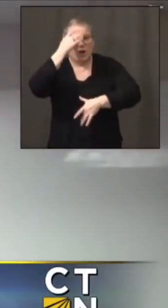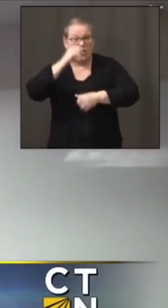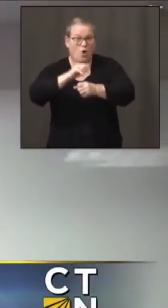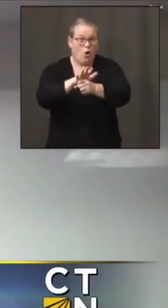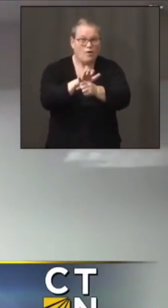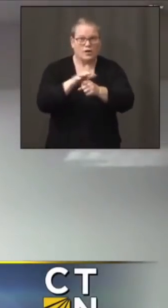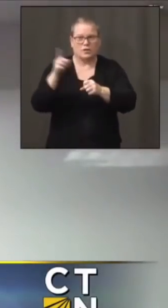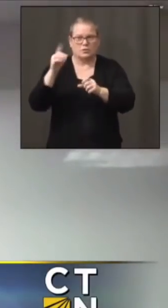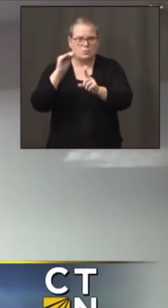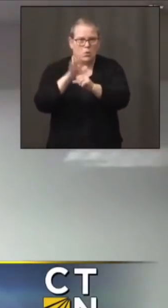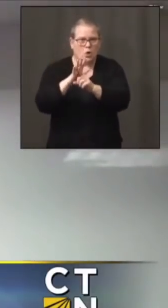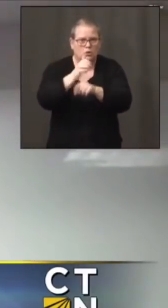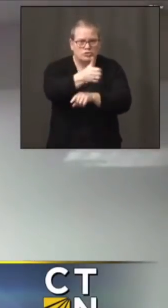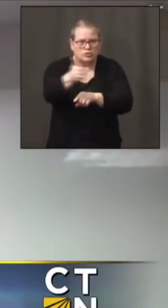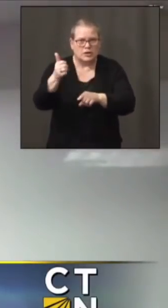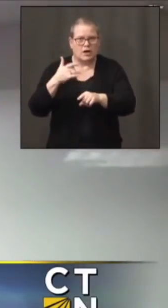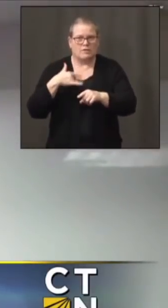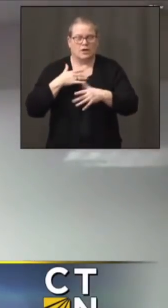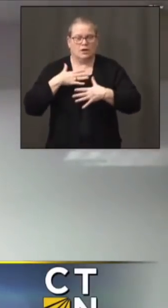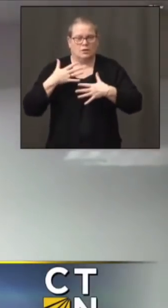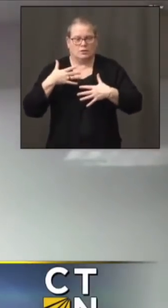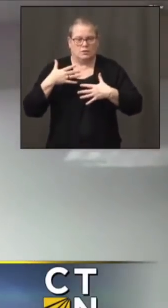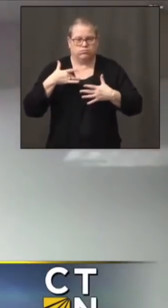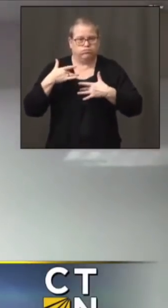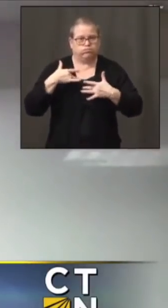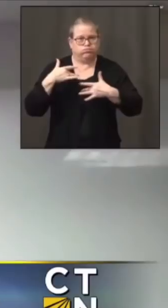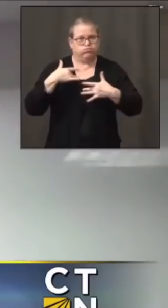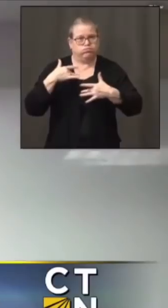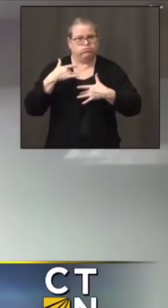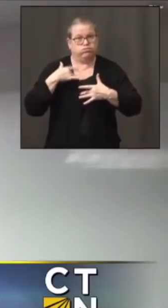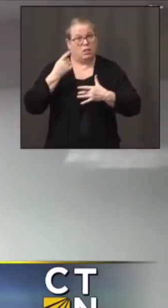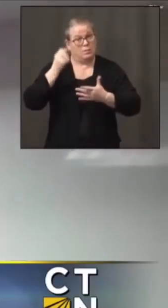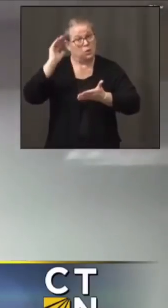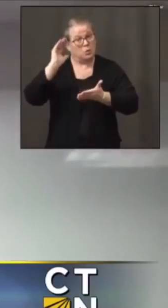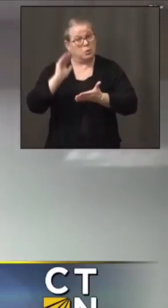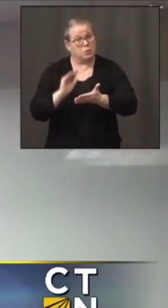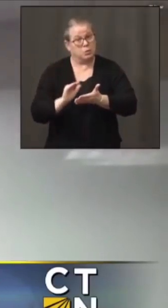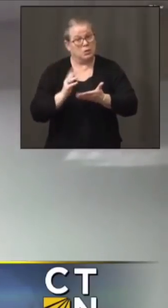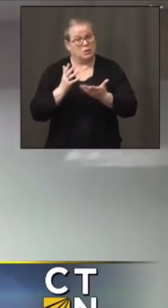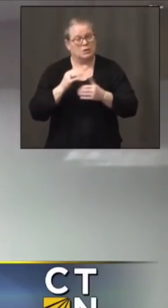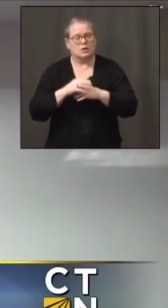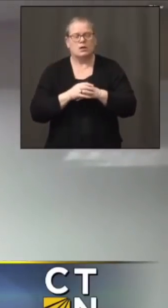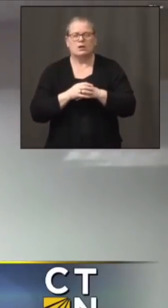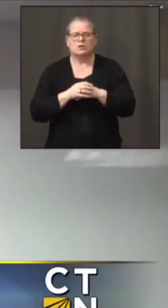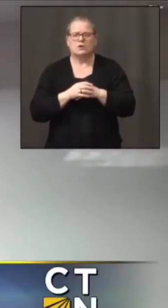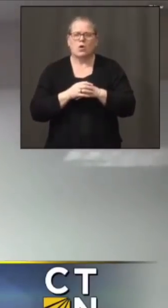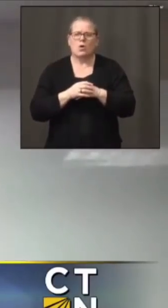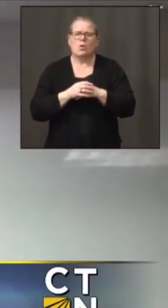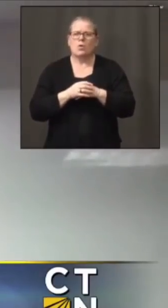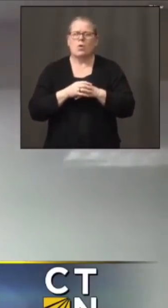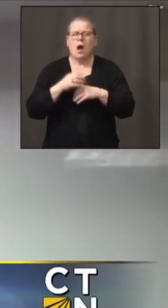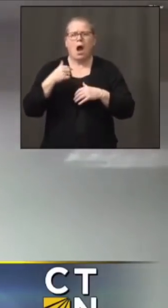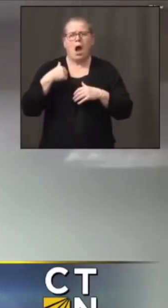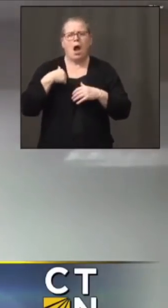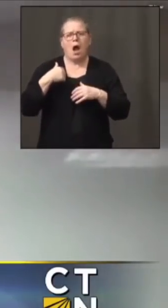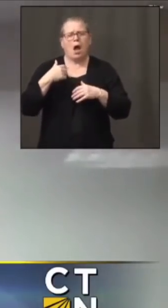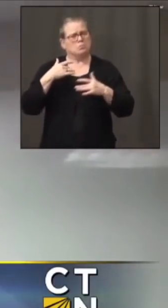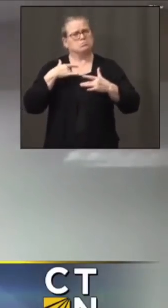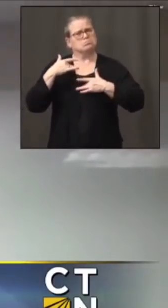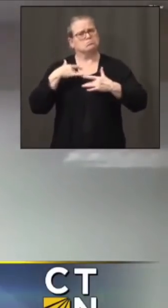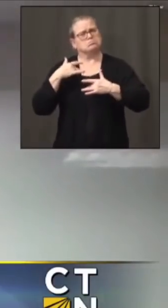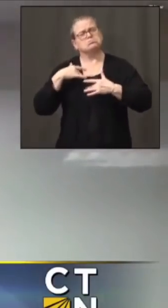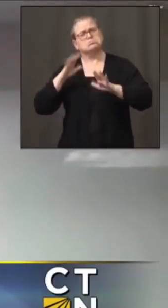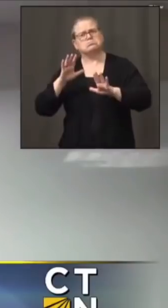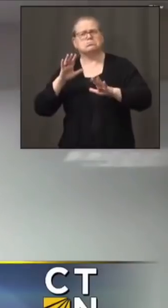of relief? So the sense of relief, I wouldn't say Russian roulette. So firstly, I'm very confident in the